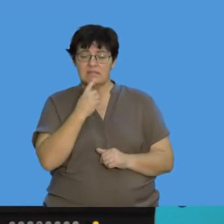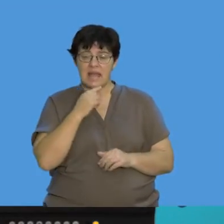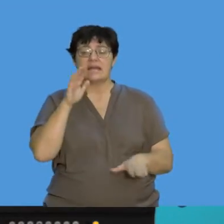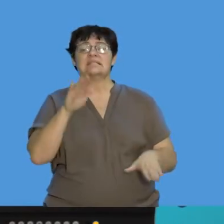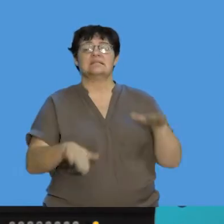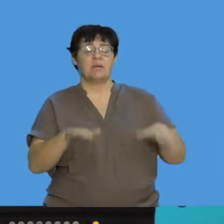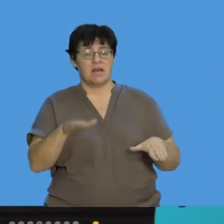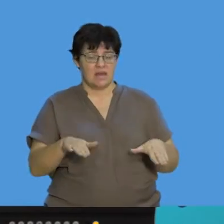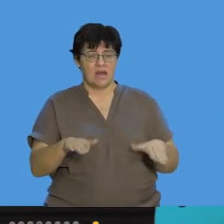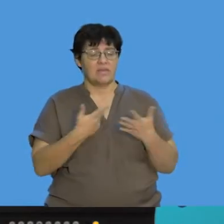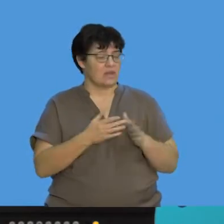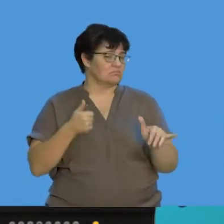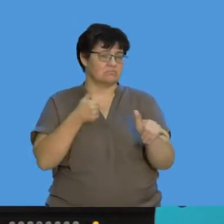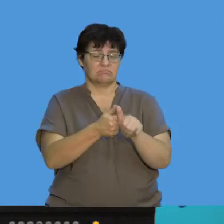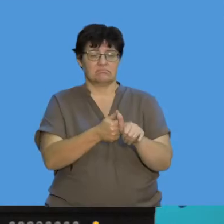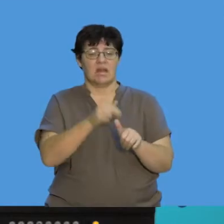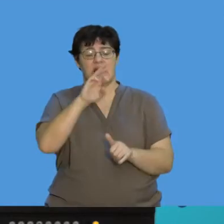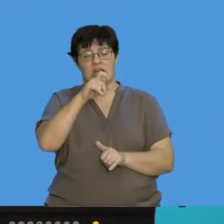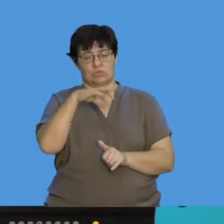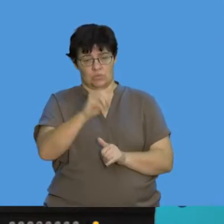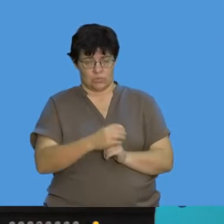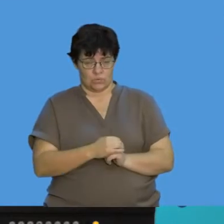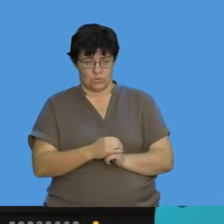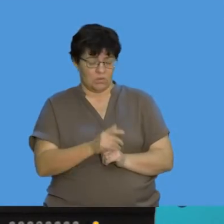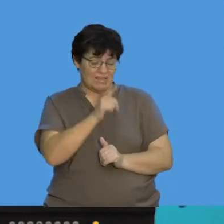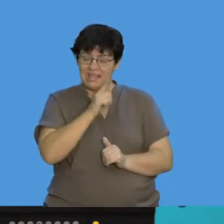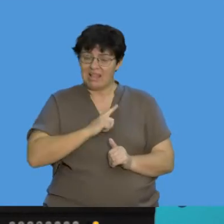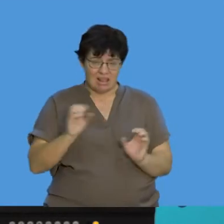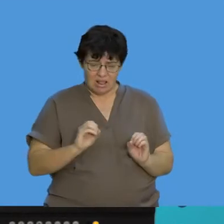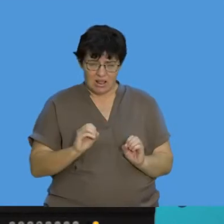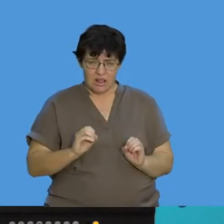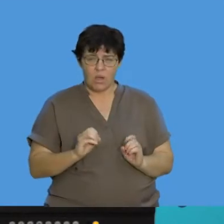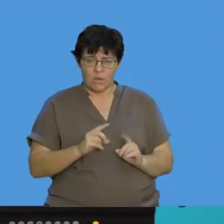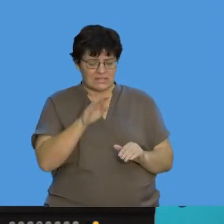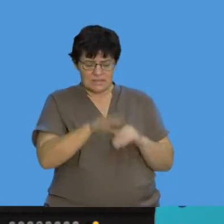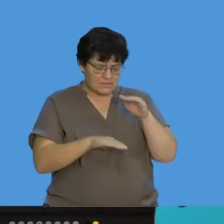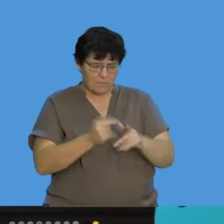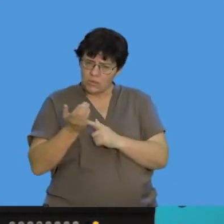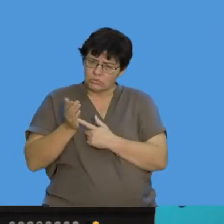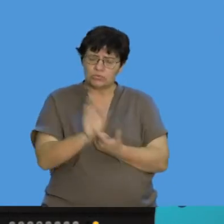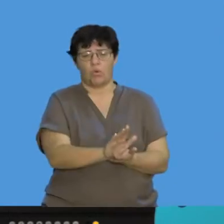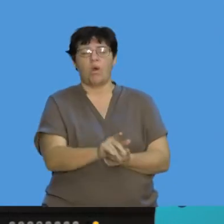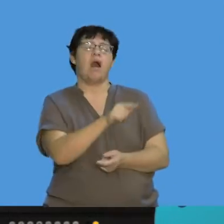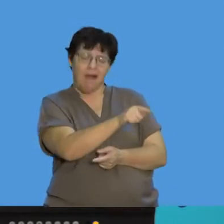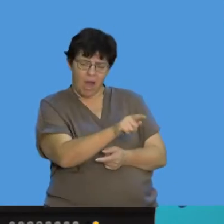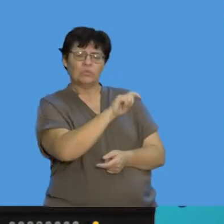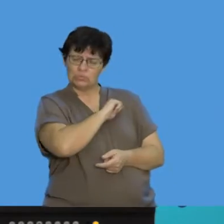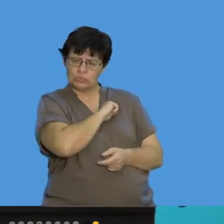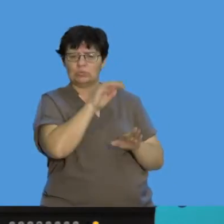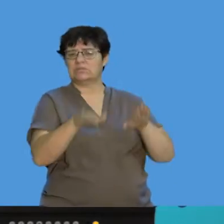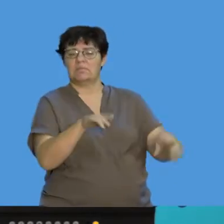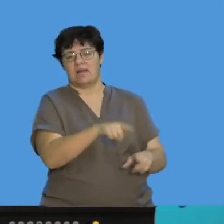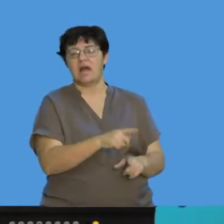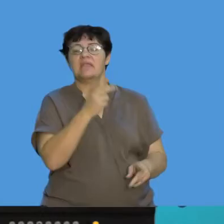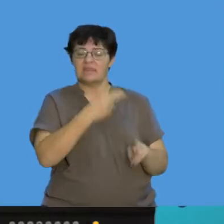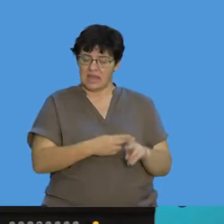similar. Then you can go straight to the ratio. If you are not told, quickly with 2 steps, show that they are similar and then